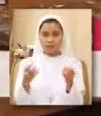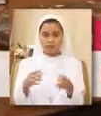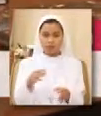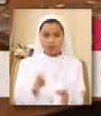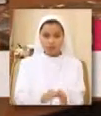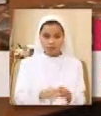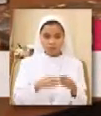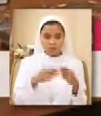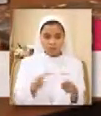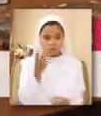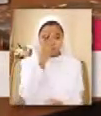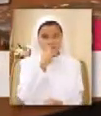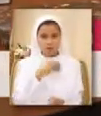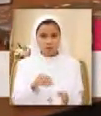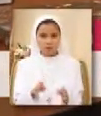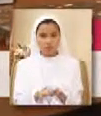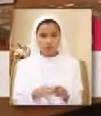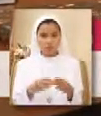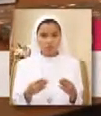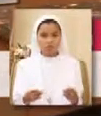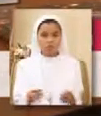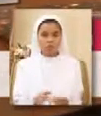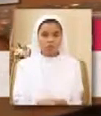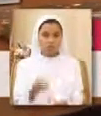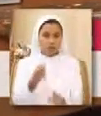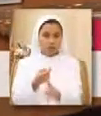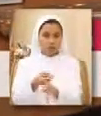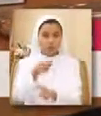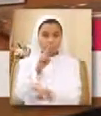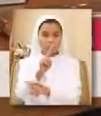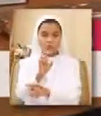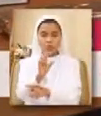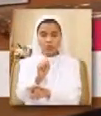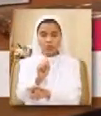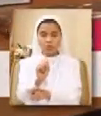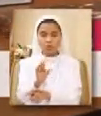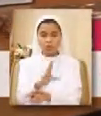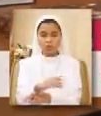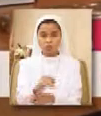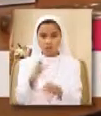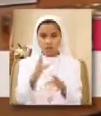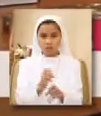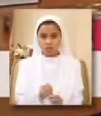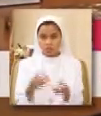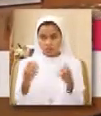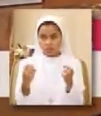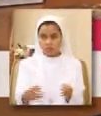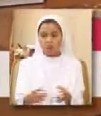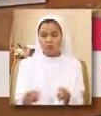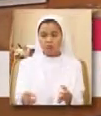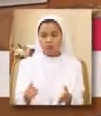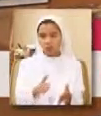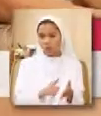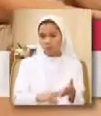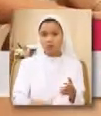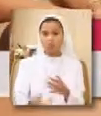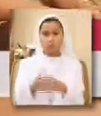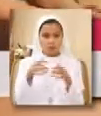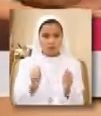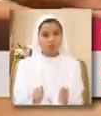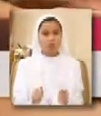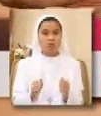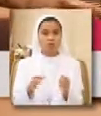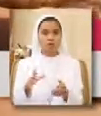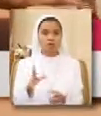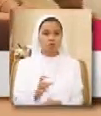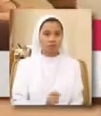is that I have to get a lot of hardbound books, beautiful books, not for resale books coming from the U.S., yes. and you can get as many as you yeah, want. Yes, exactly.